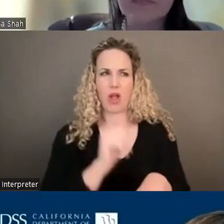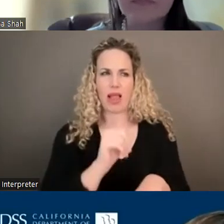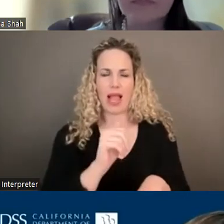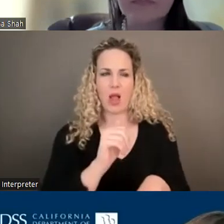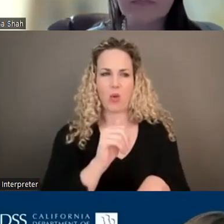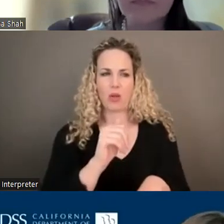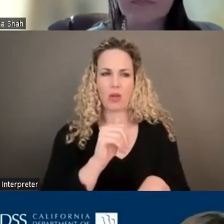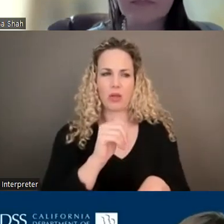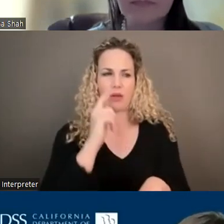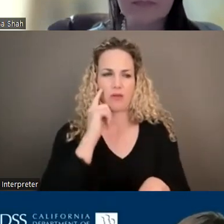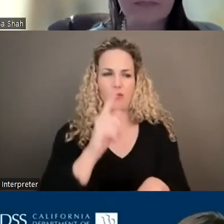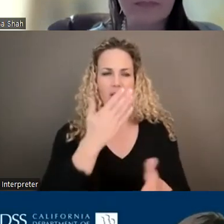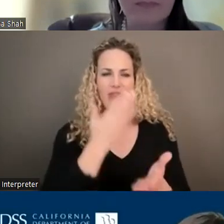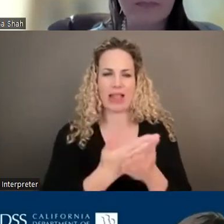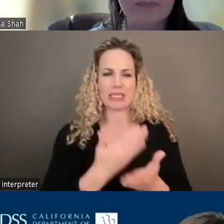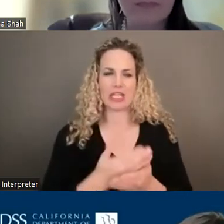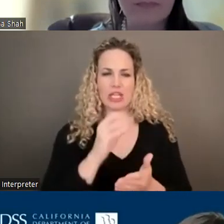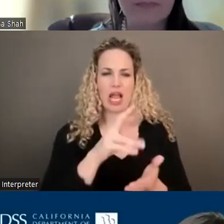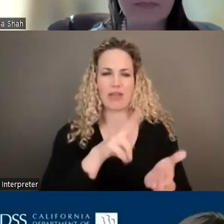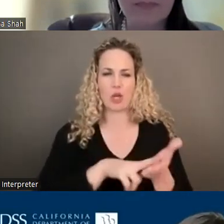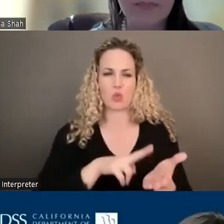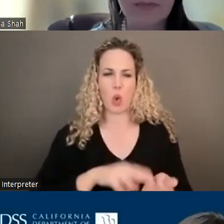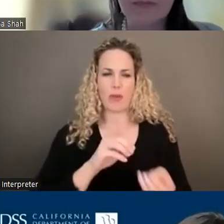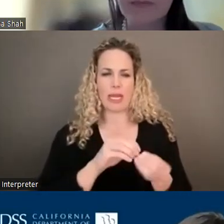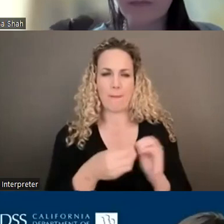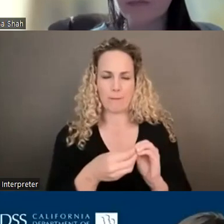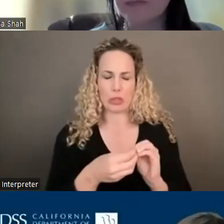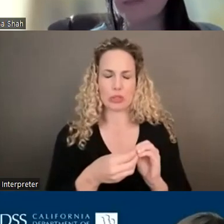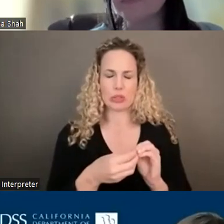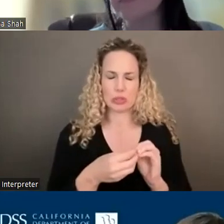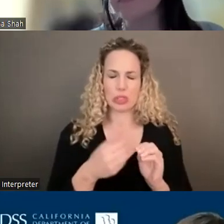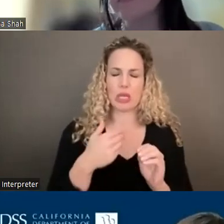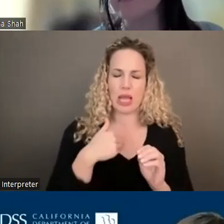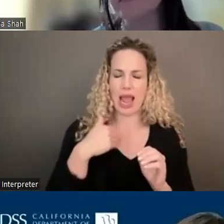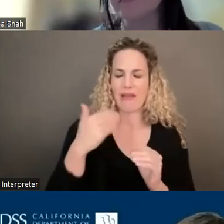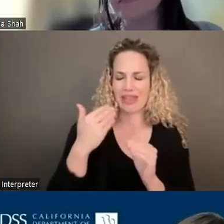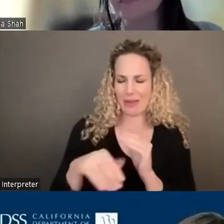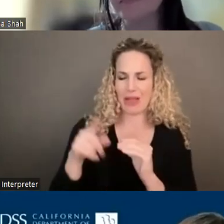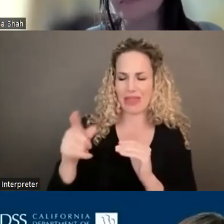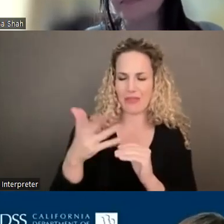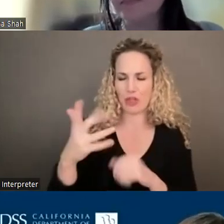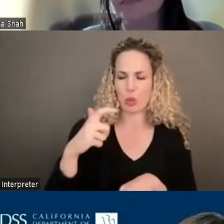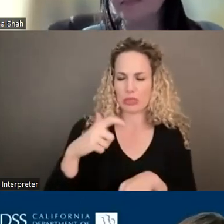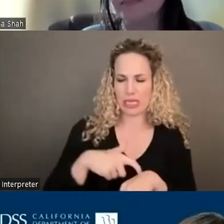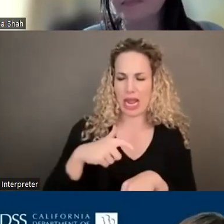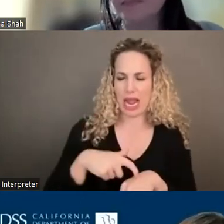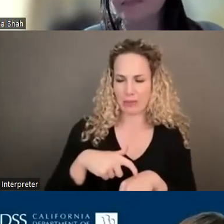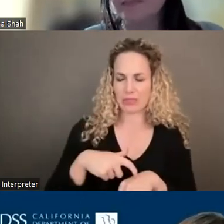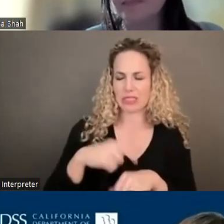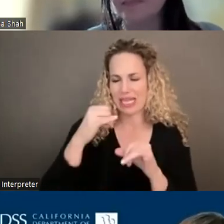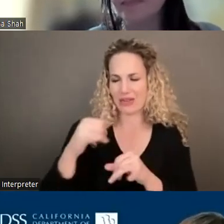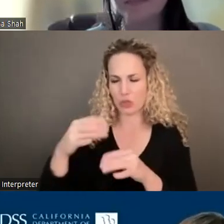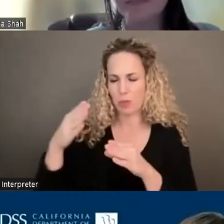validation of enrollment numbers. Okay, and I have So emailed that- them a couple times to confirm, and our individual person,